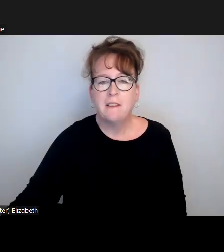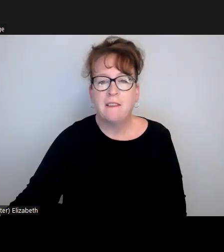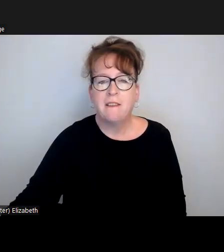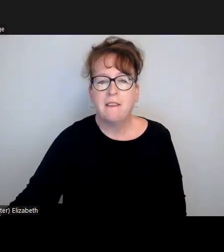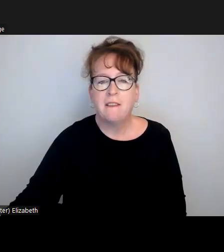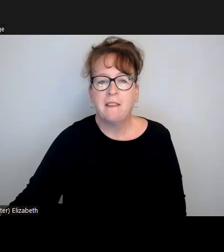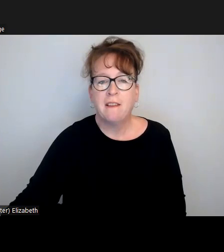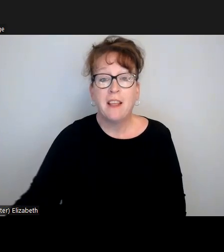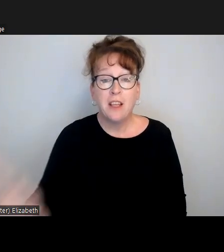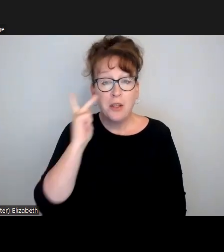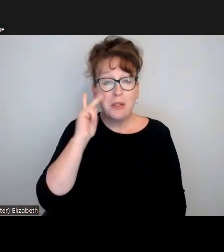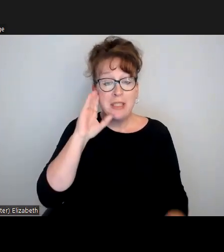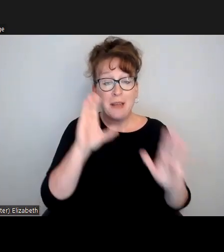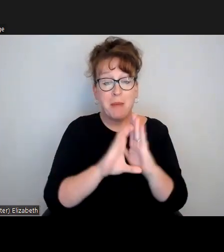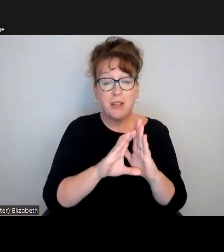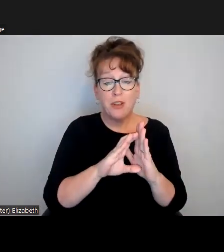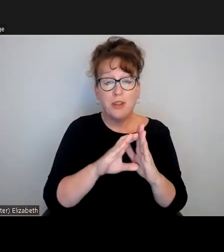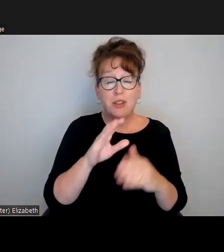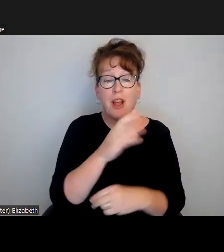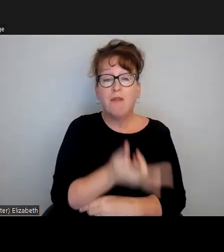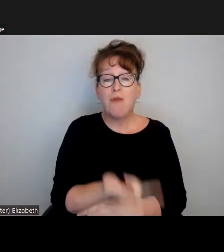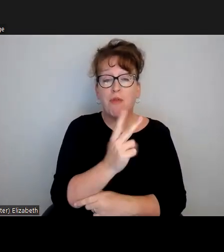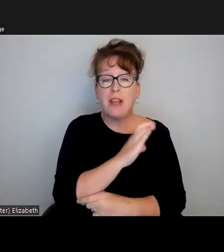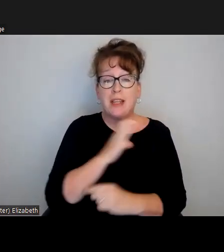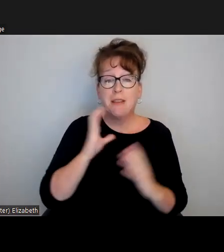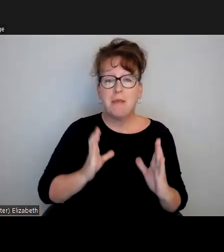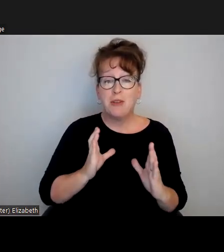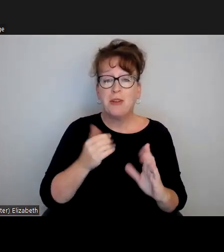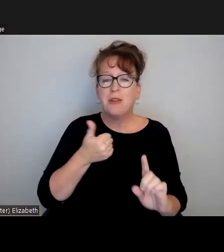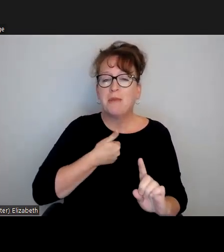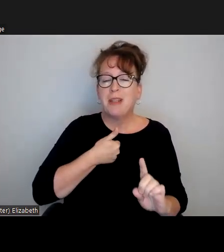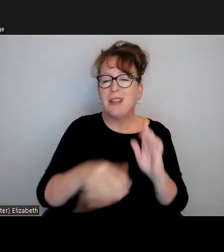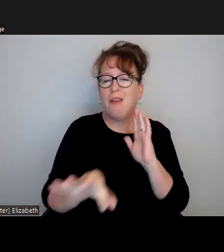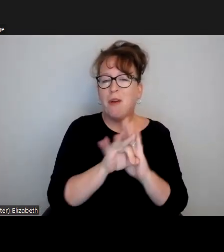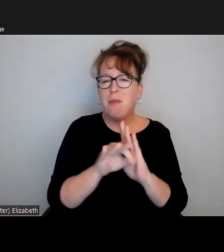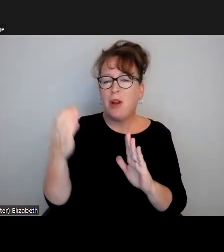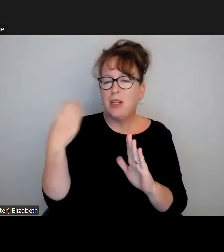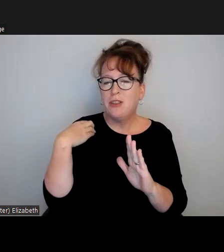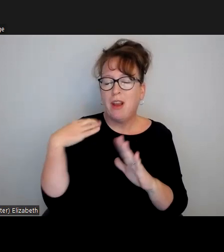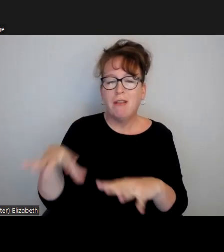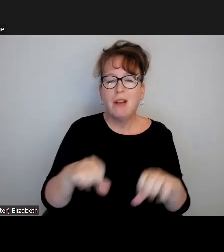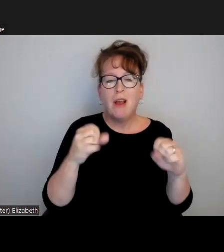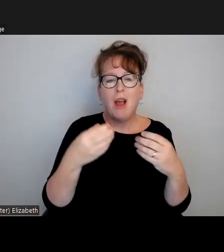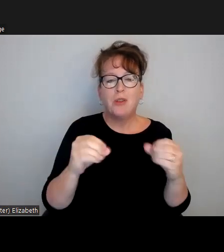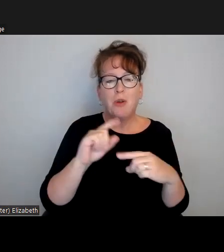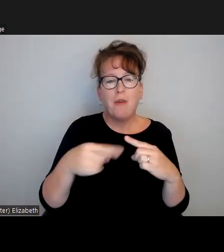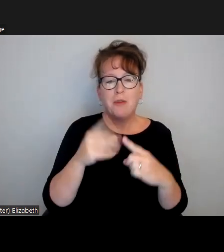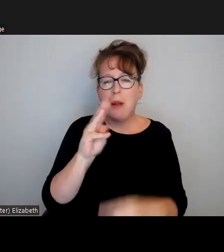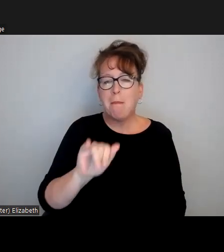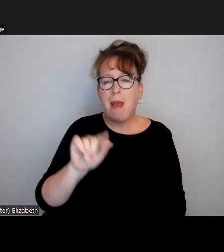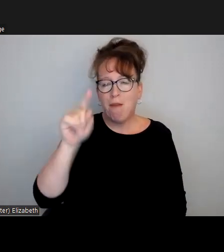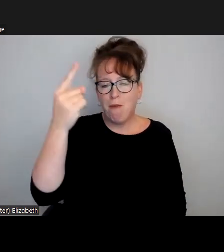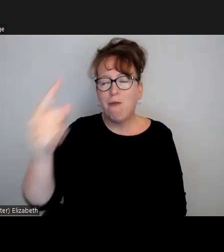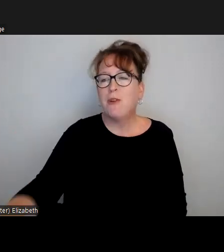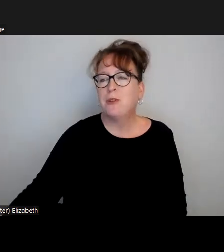me on the left. I was appointed chair on, took office on May 1. Commissioner Rubin, who you'll be hearing from in a